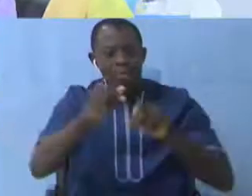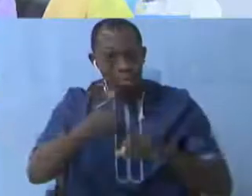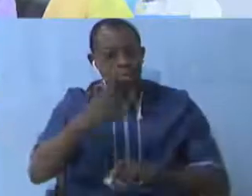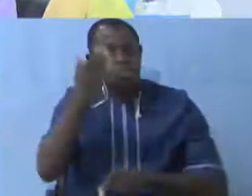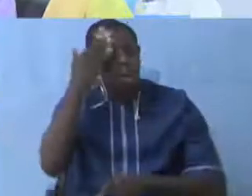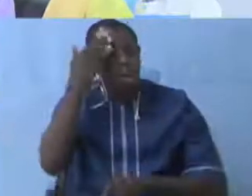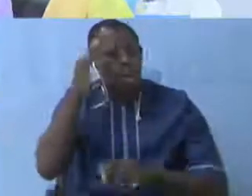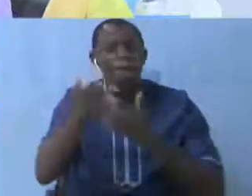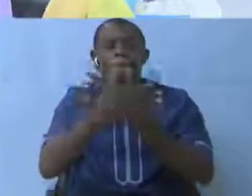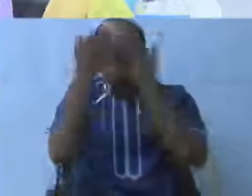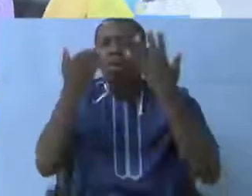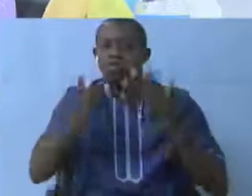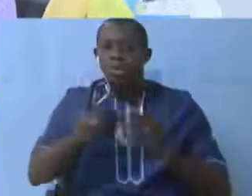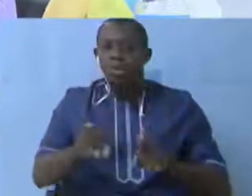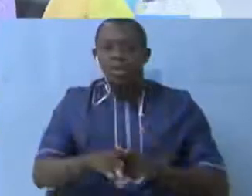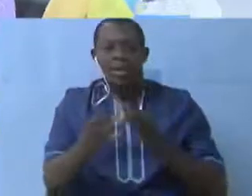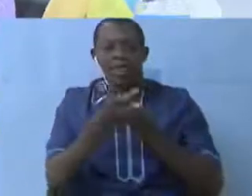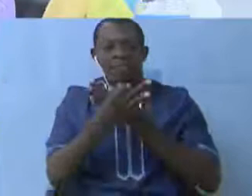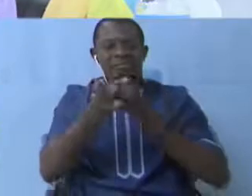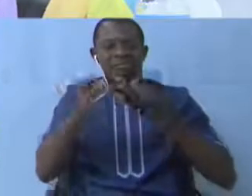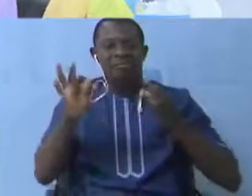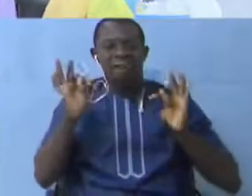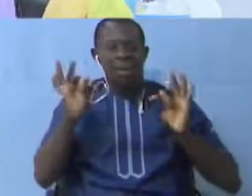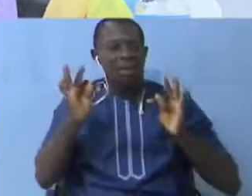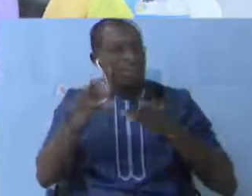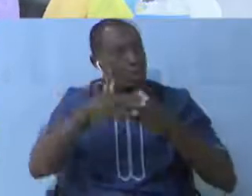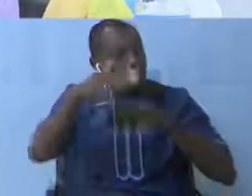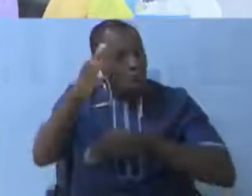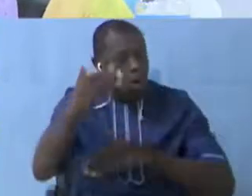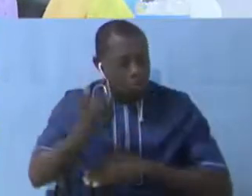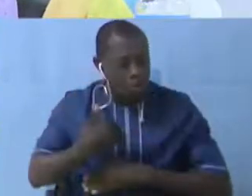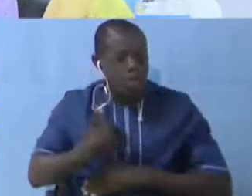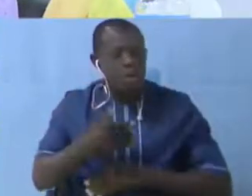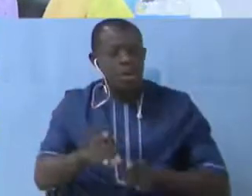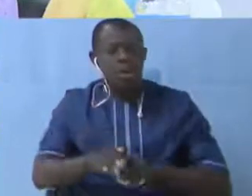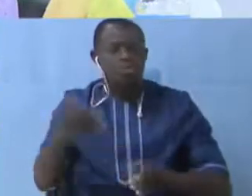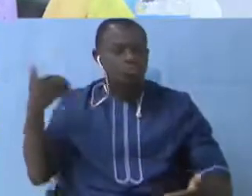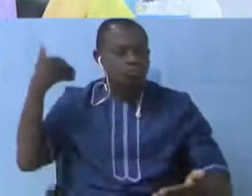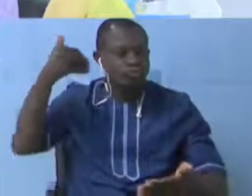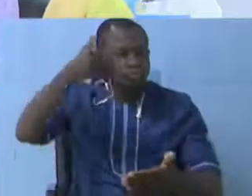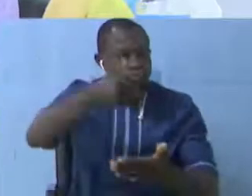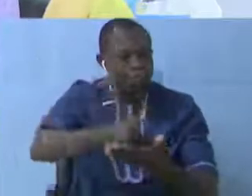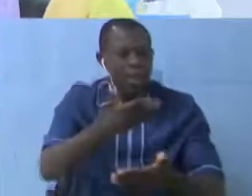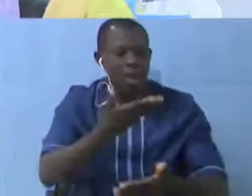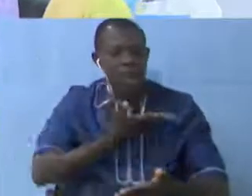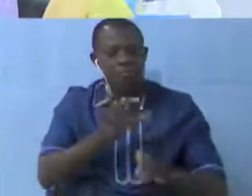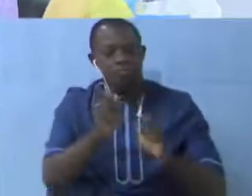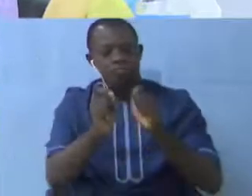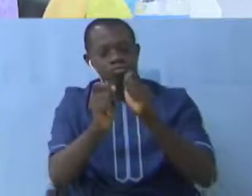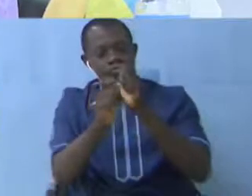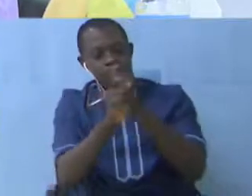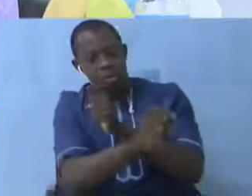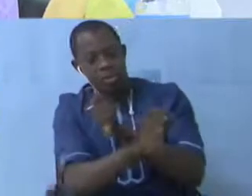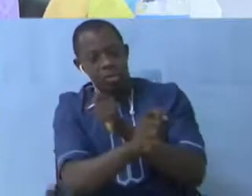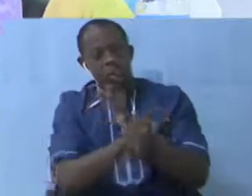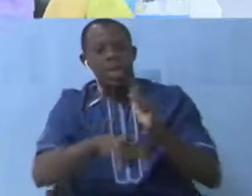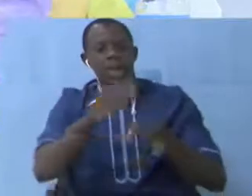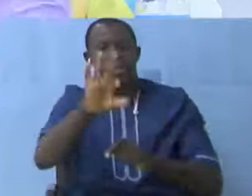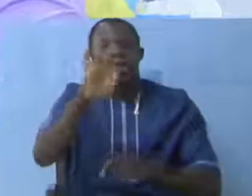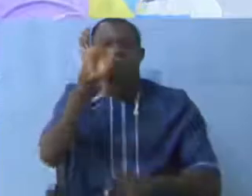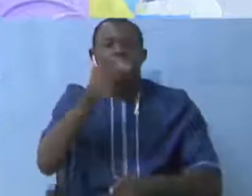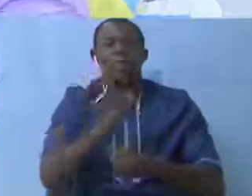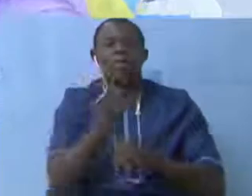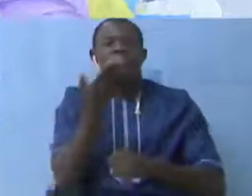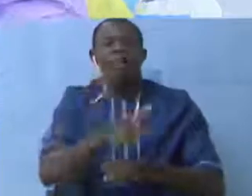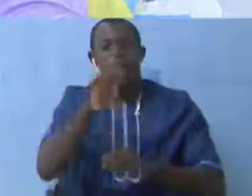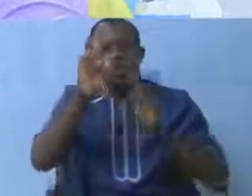seen many of them. They were also relieved, some of them, until we had the reverse of his decision. But you can